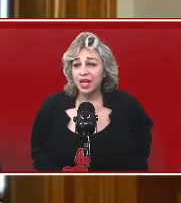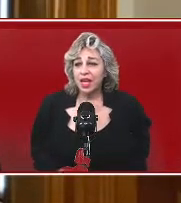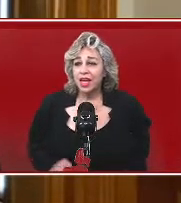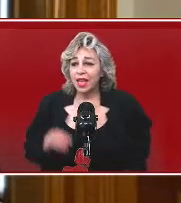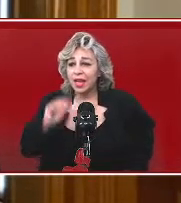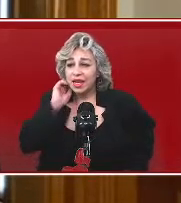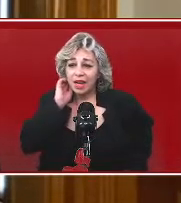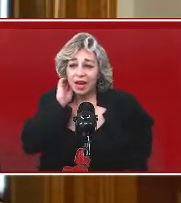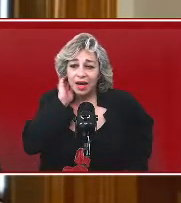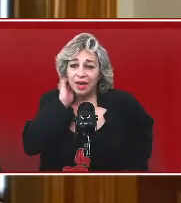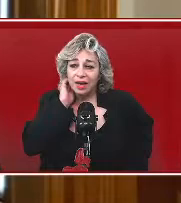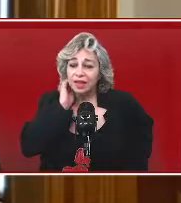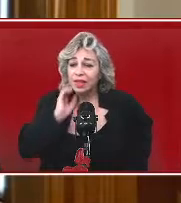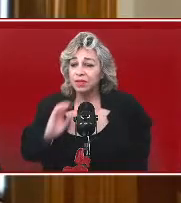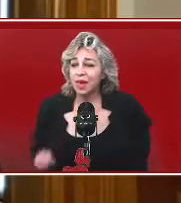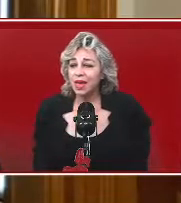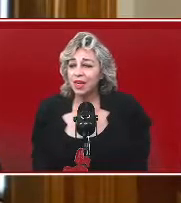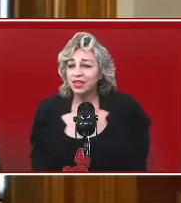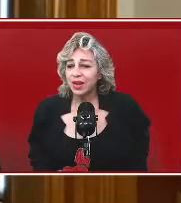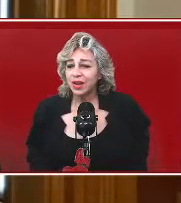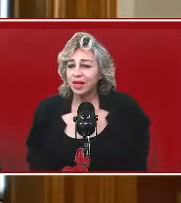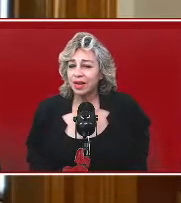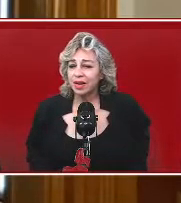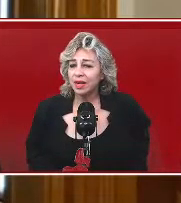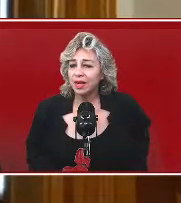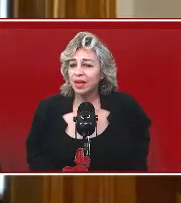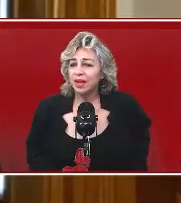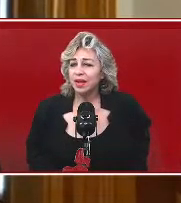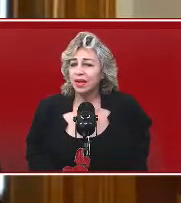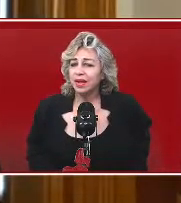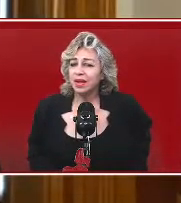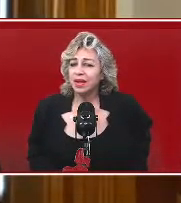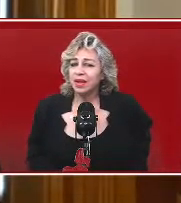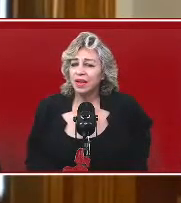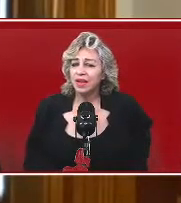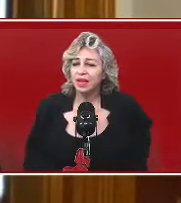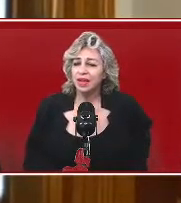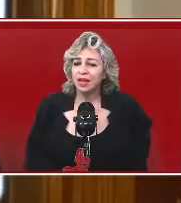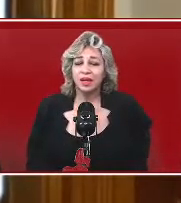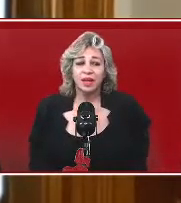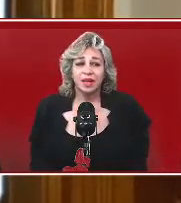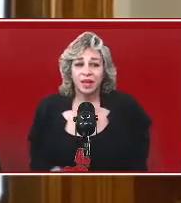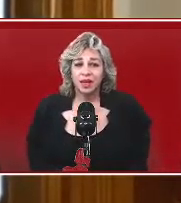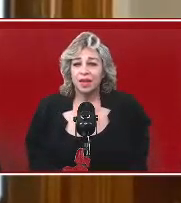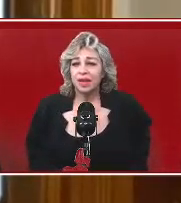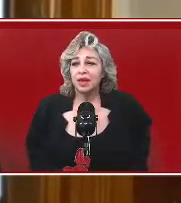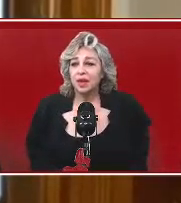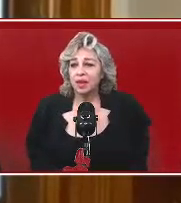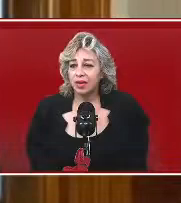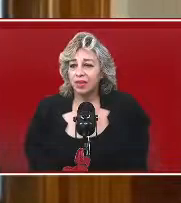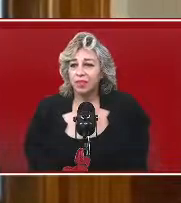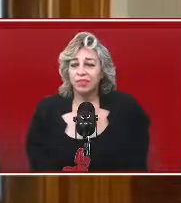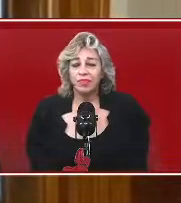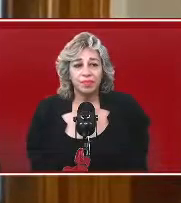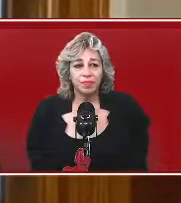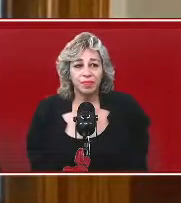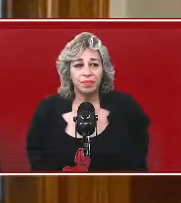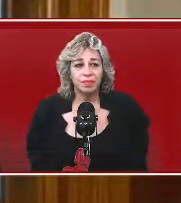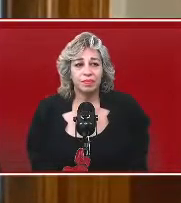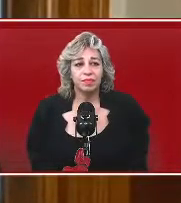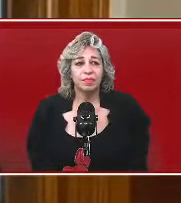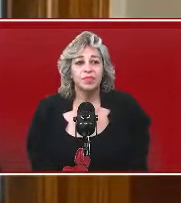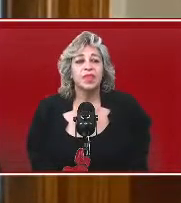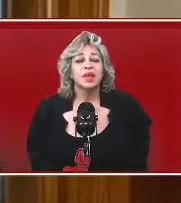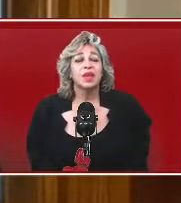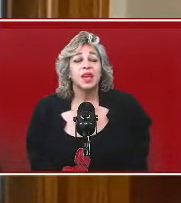work in the Maya train. 5 tramos. Por cada tramo, 30,000